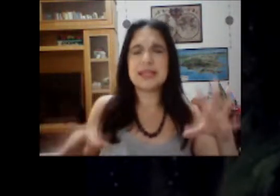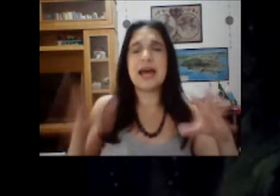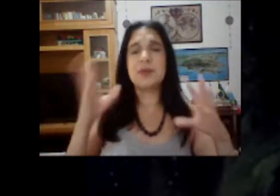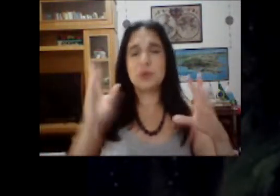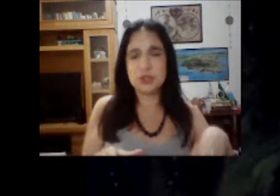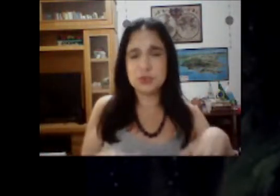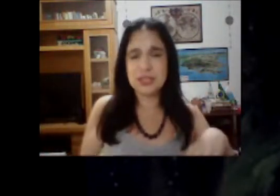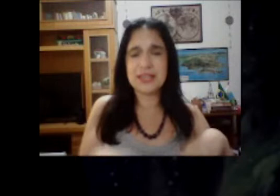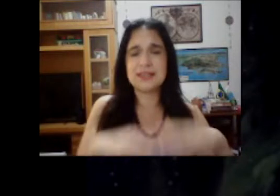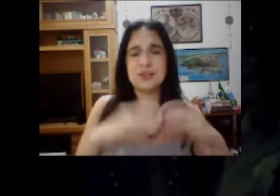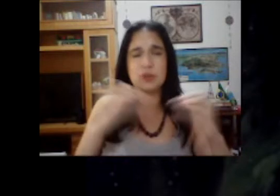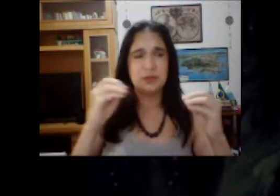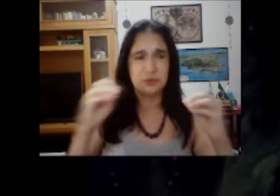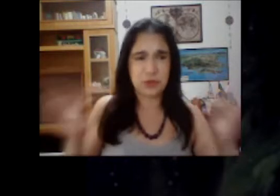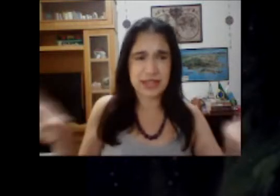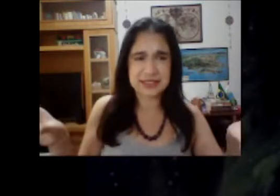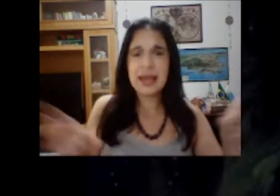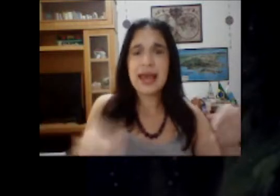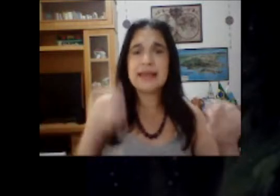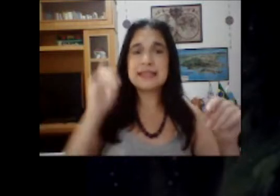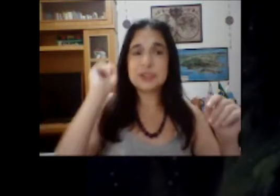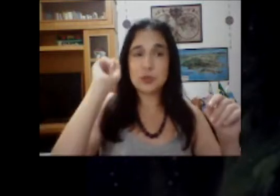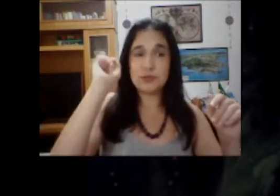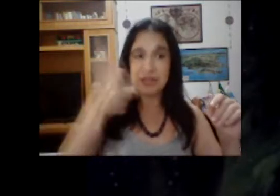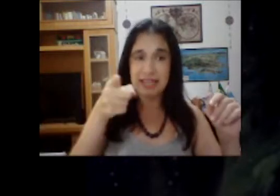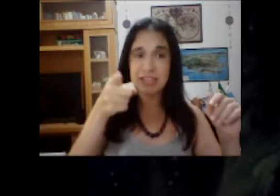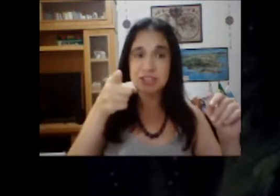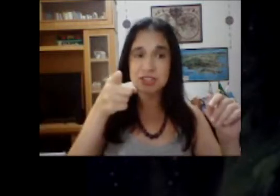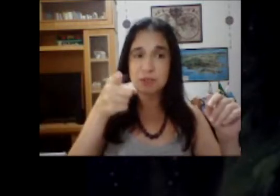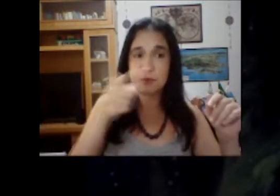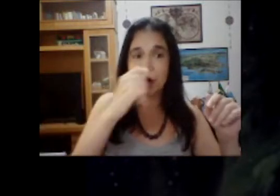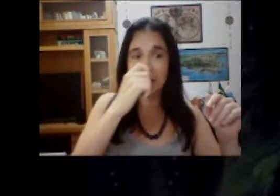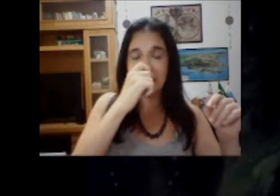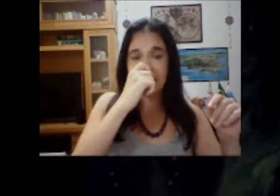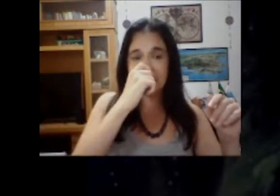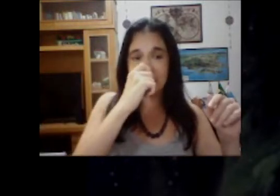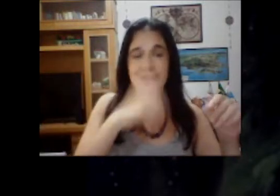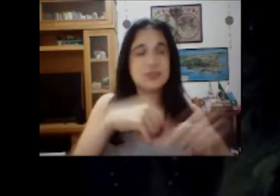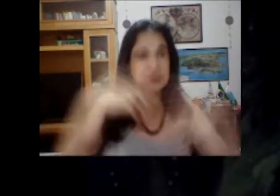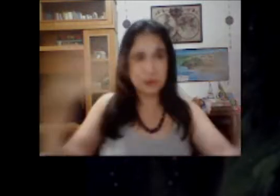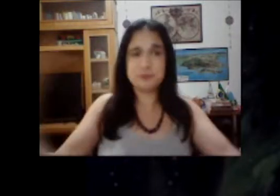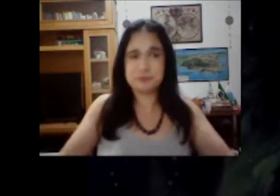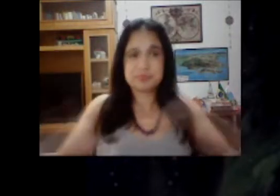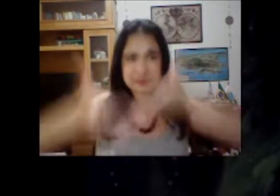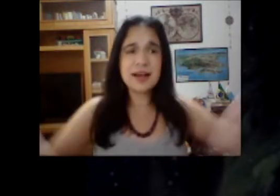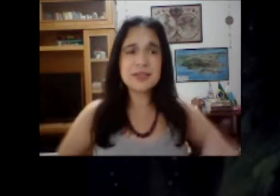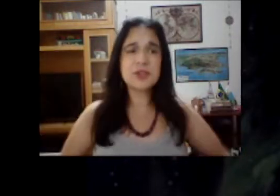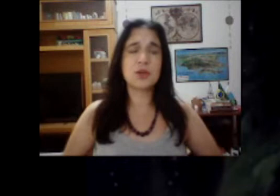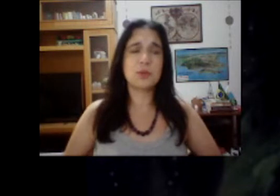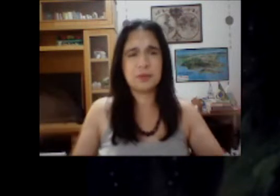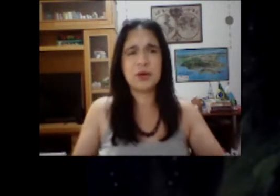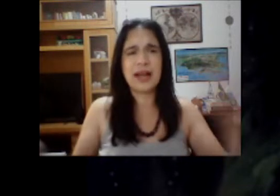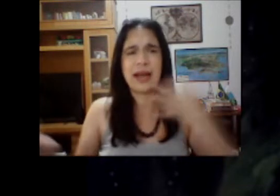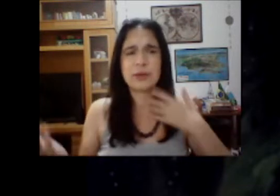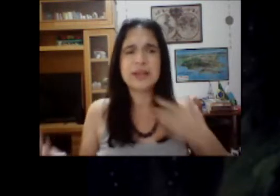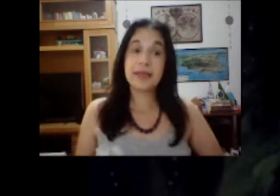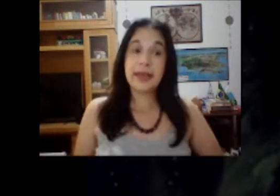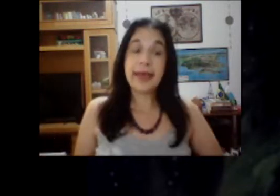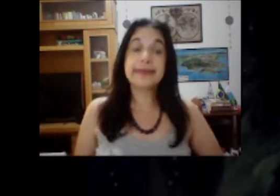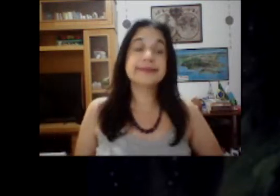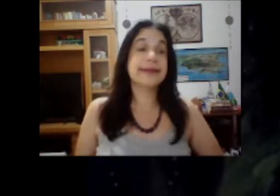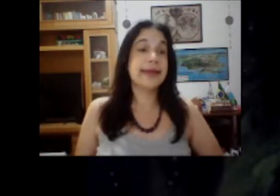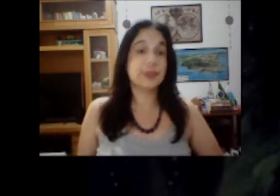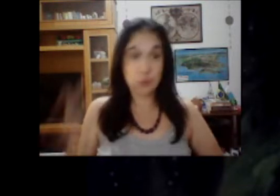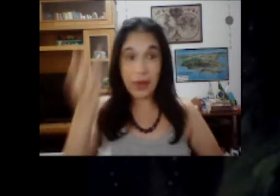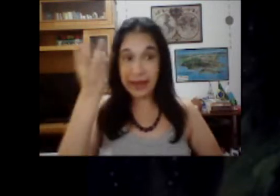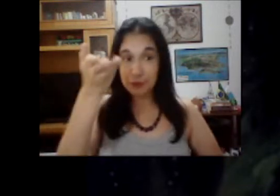time to time we do need, you know, a bit of rest, and this is what vacations are for, in fact. So there you go, poor guy, right?